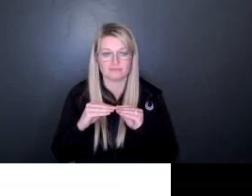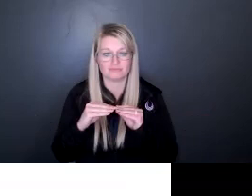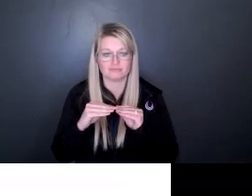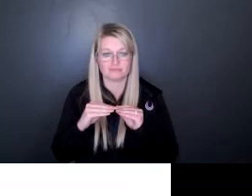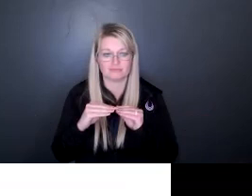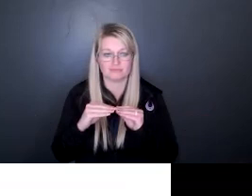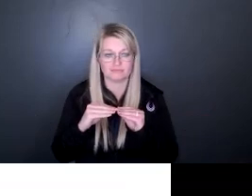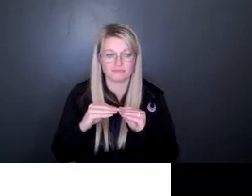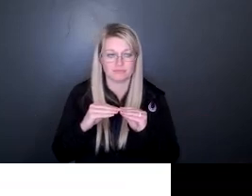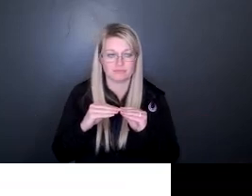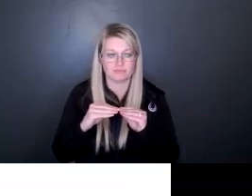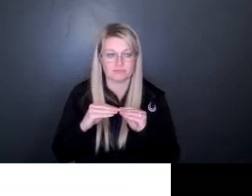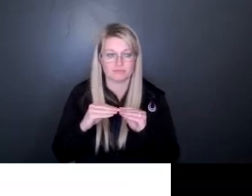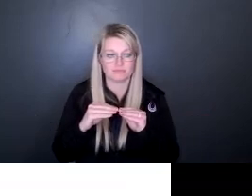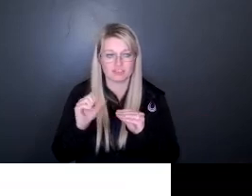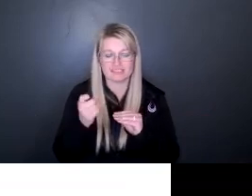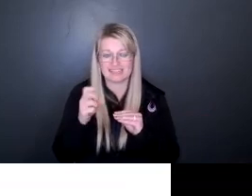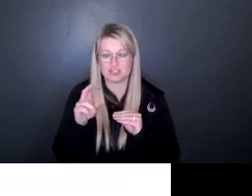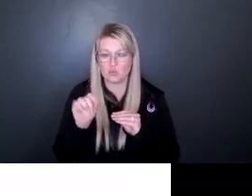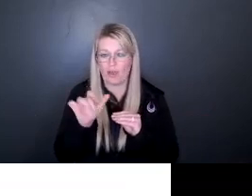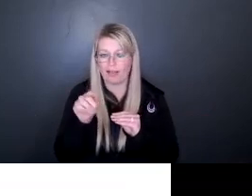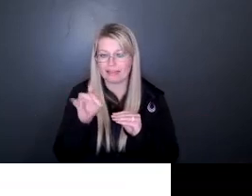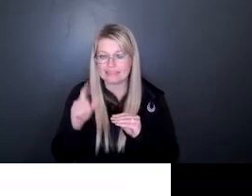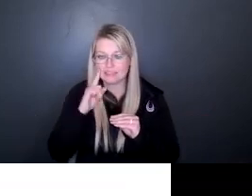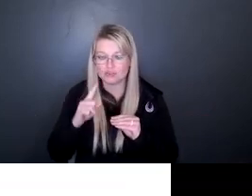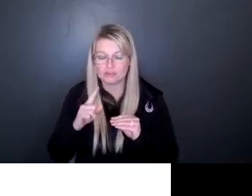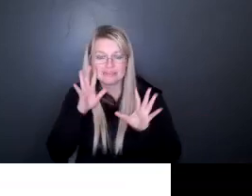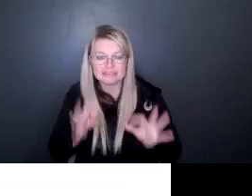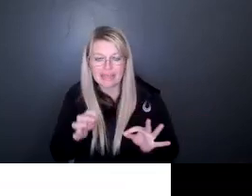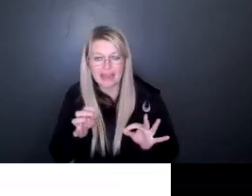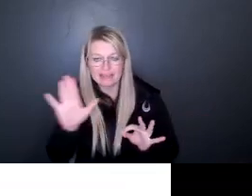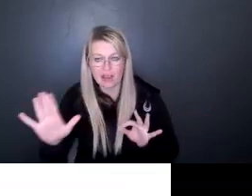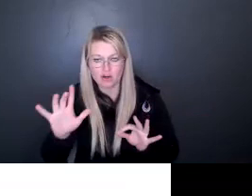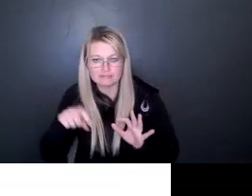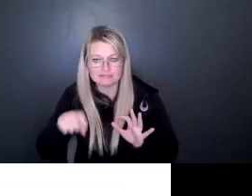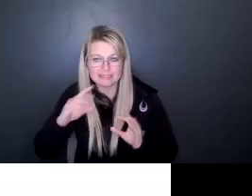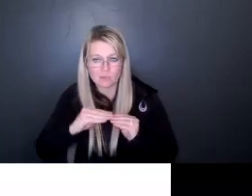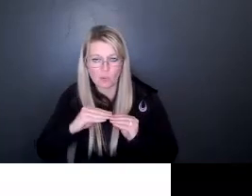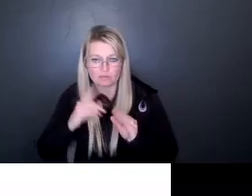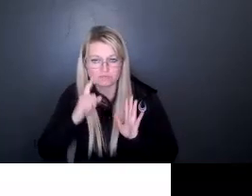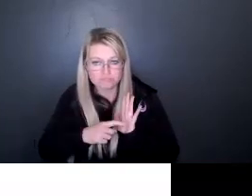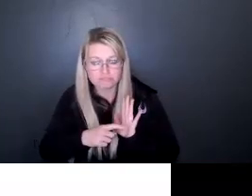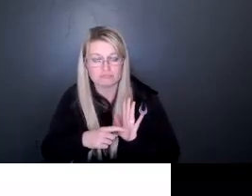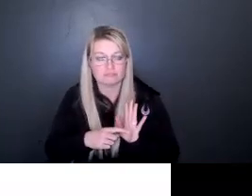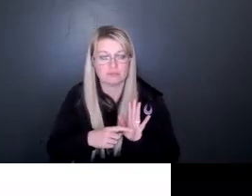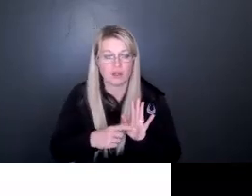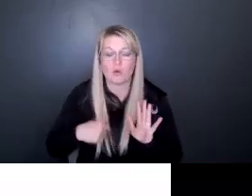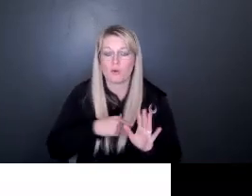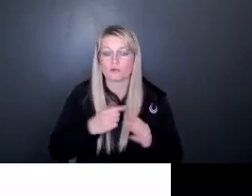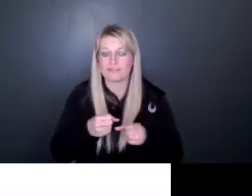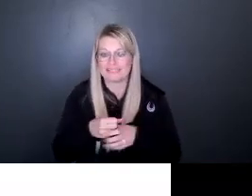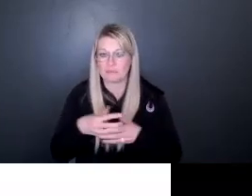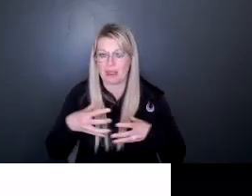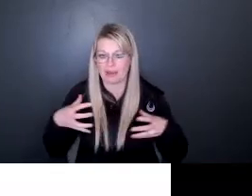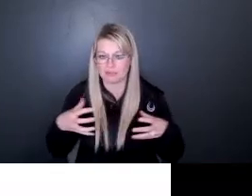intersectionality as a way to be able to assess needs more specifically. So we also suggested the expansion and deepening